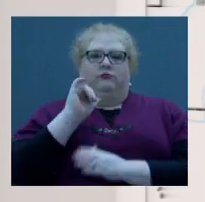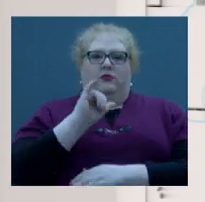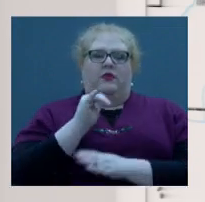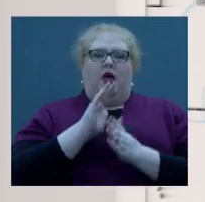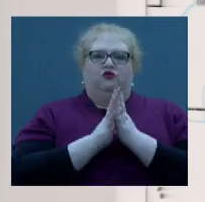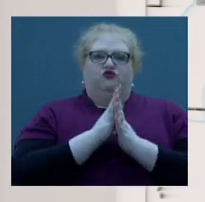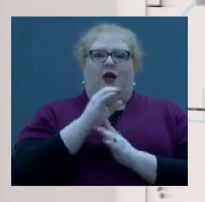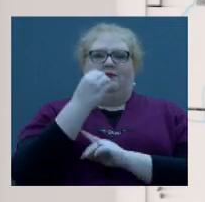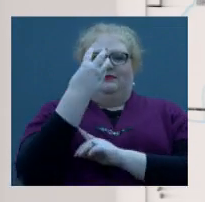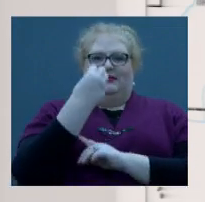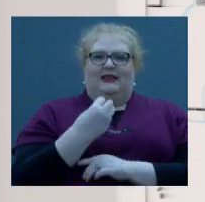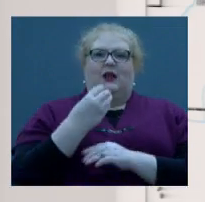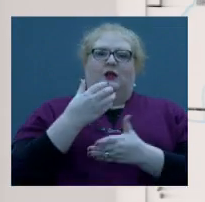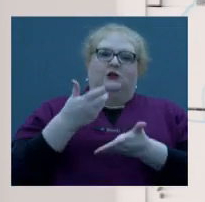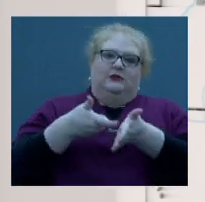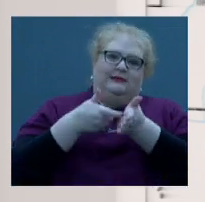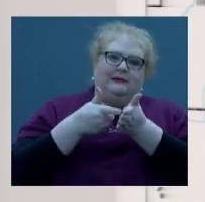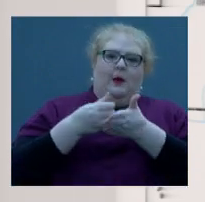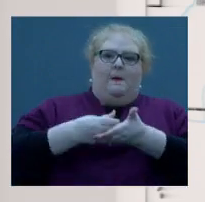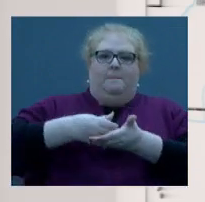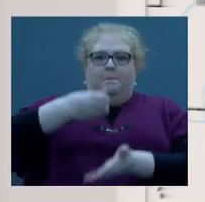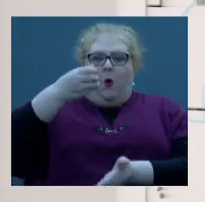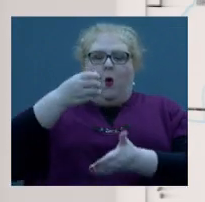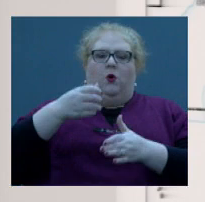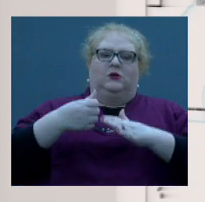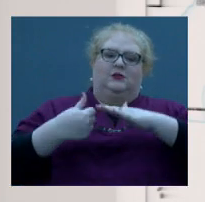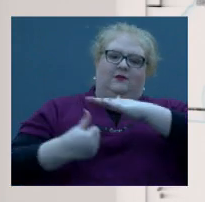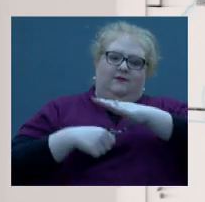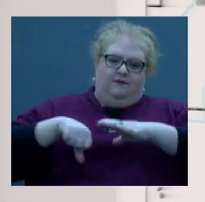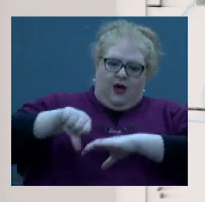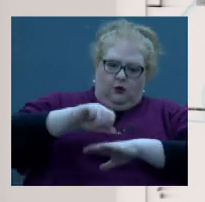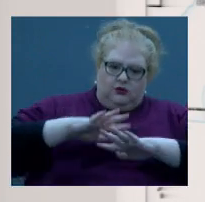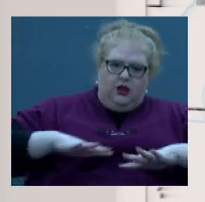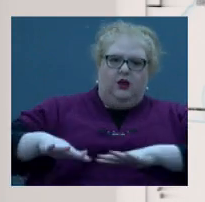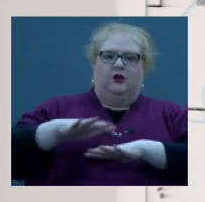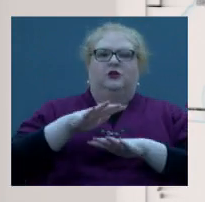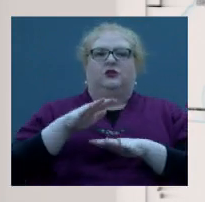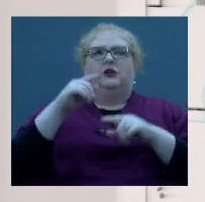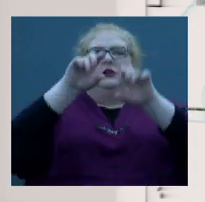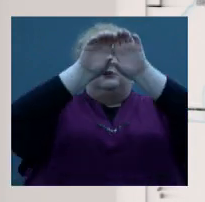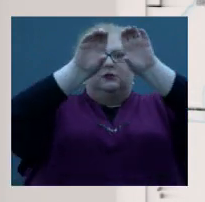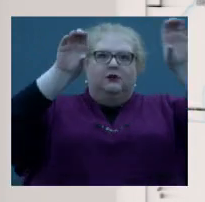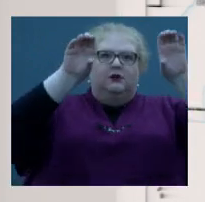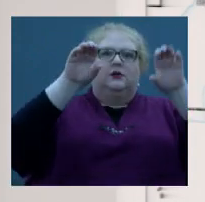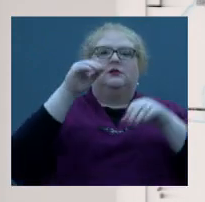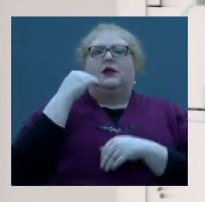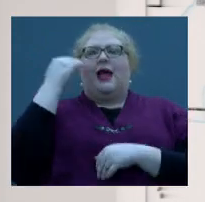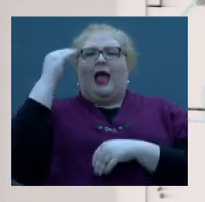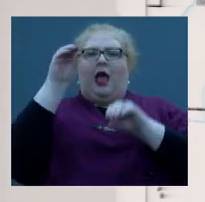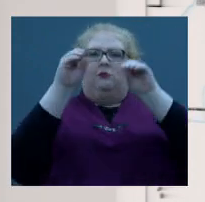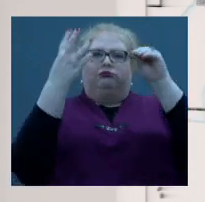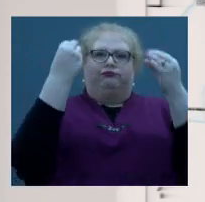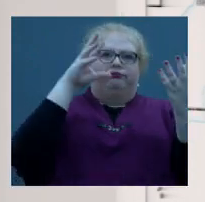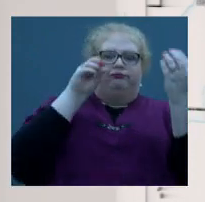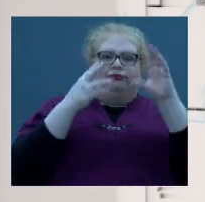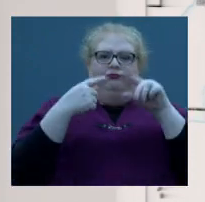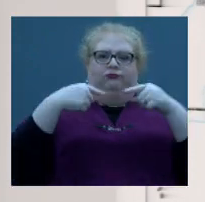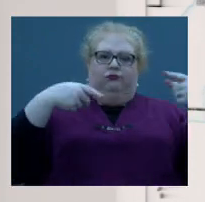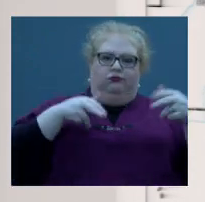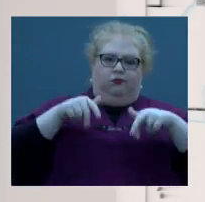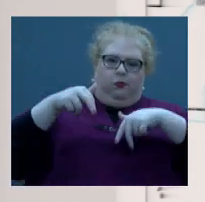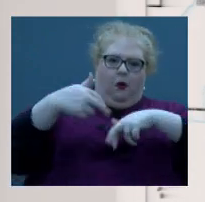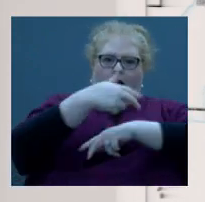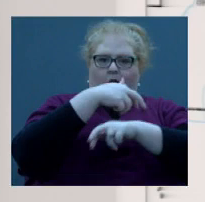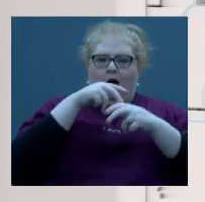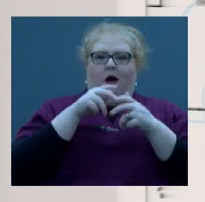consist of necessary poles, foundation, mast arms, signal heads, pedestrian poles, and heads for pedestrian crossings as needed, conduits,